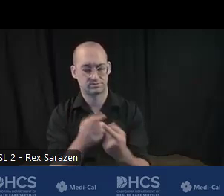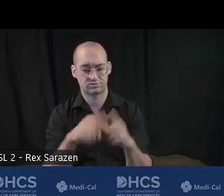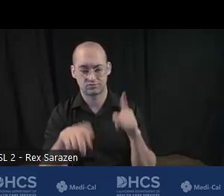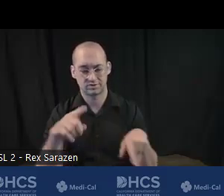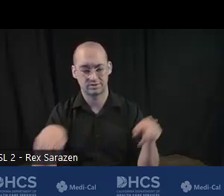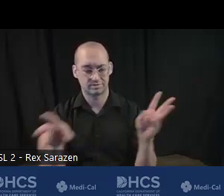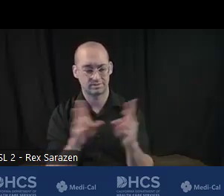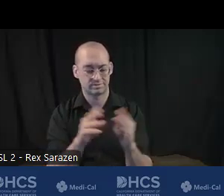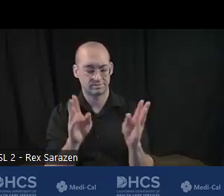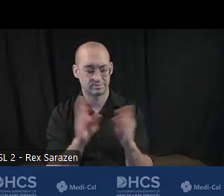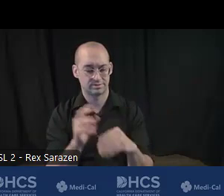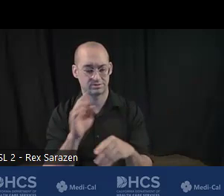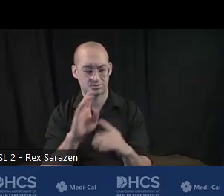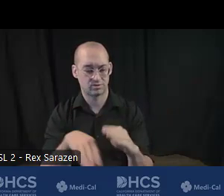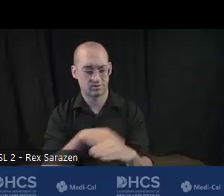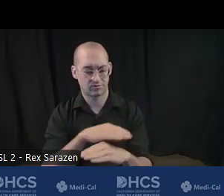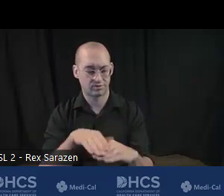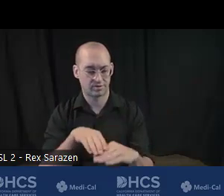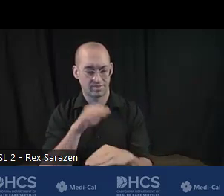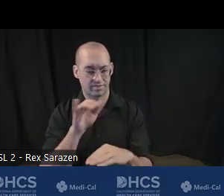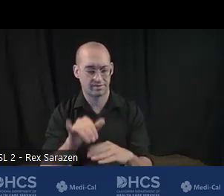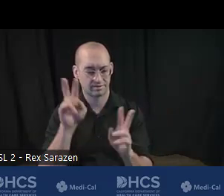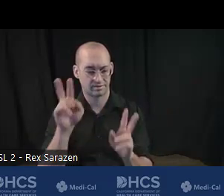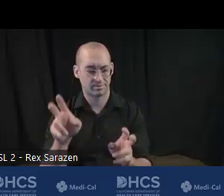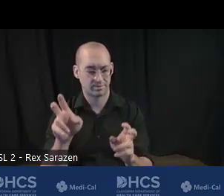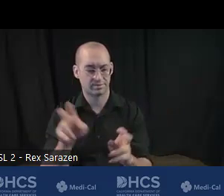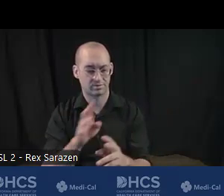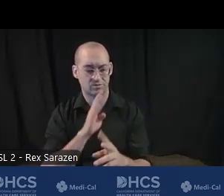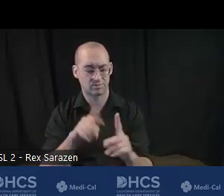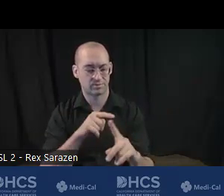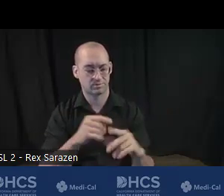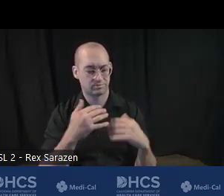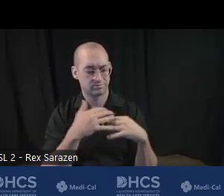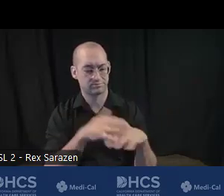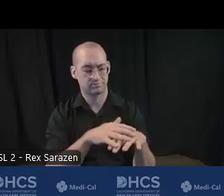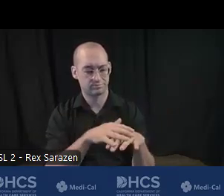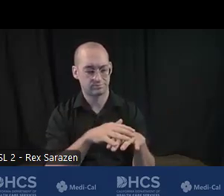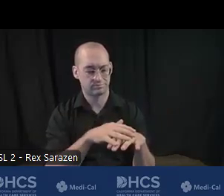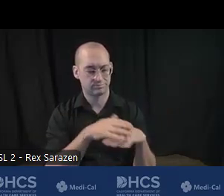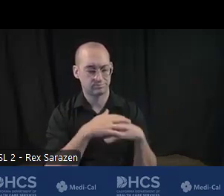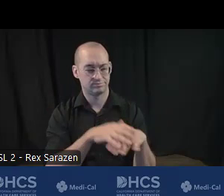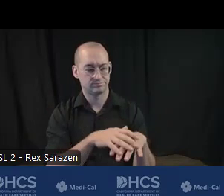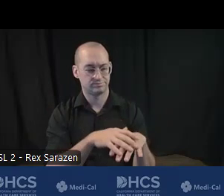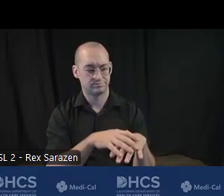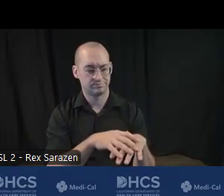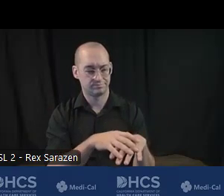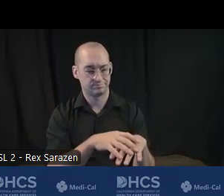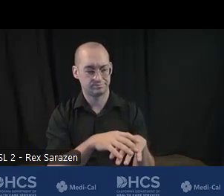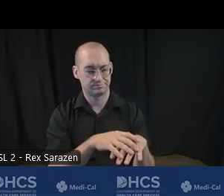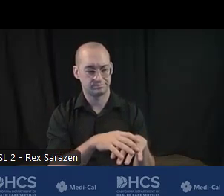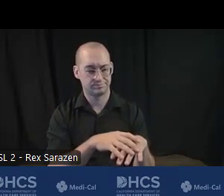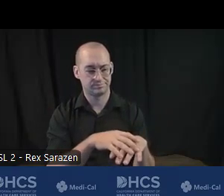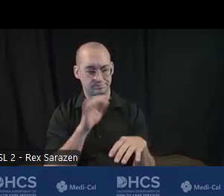and consider design options for the HCBS integration. Those conversations help